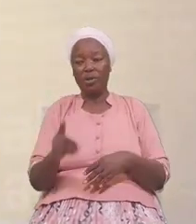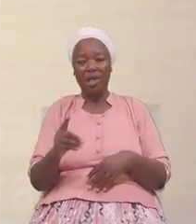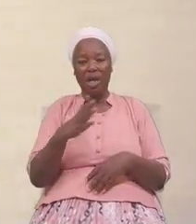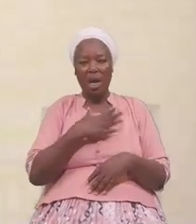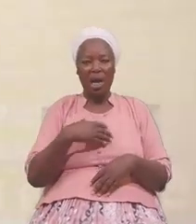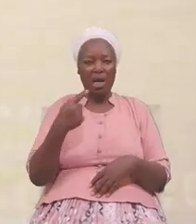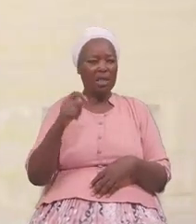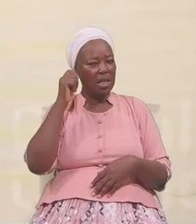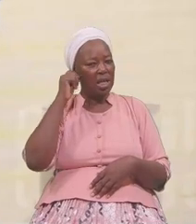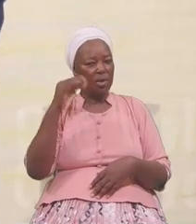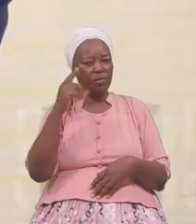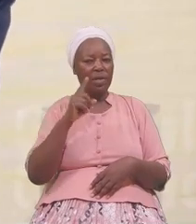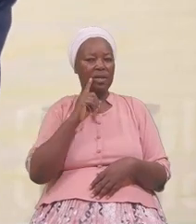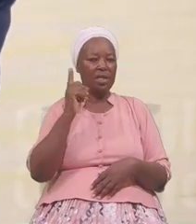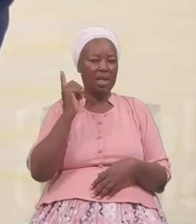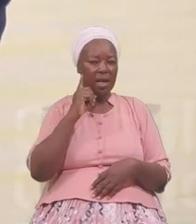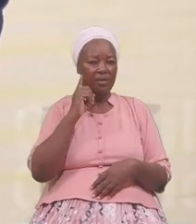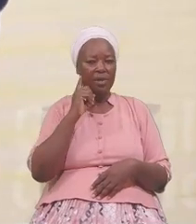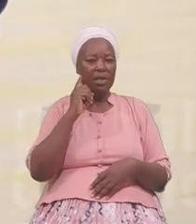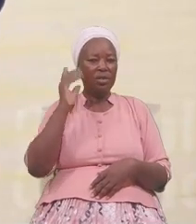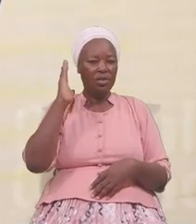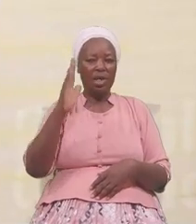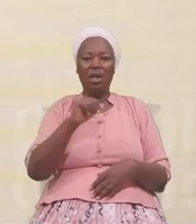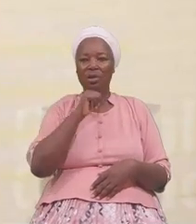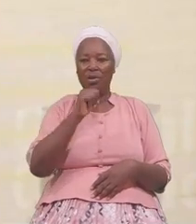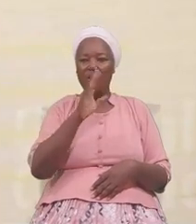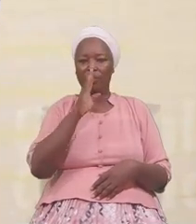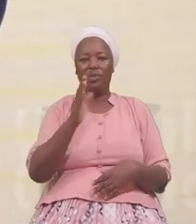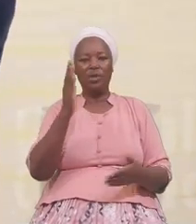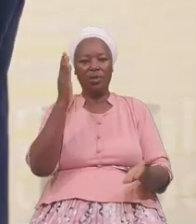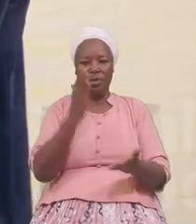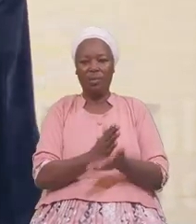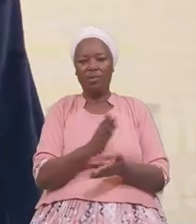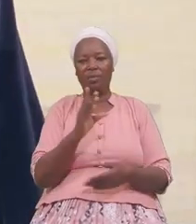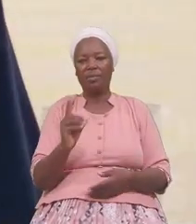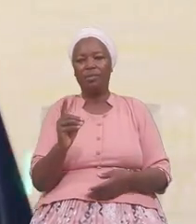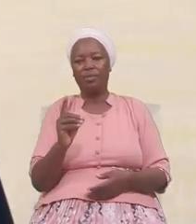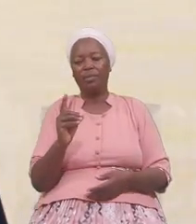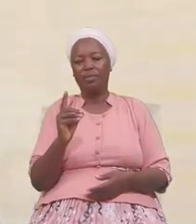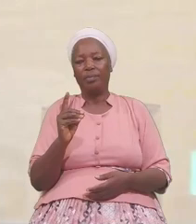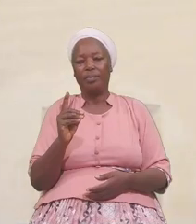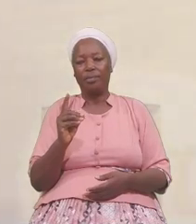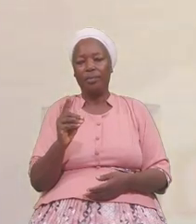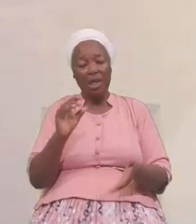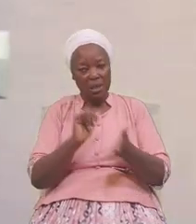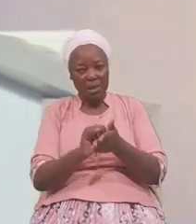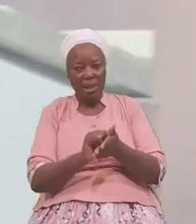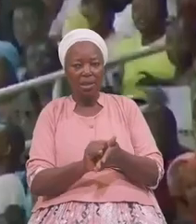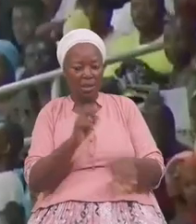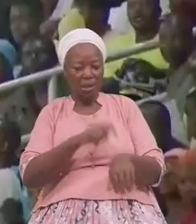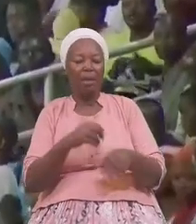the ears of the deaf shall be unstopped. That time has